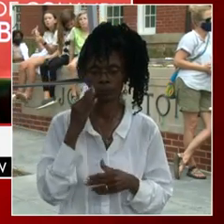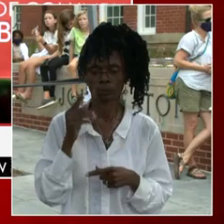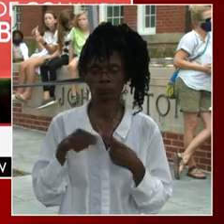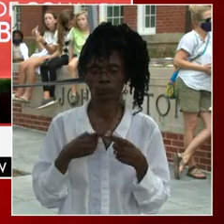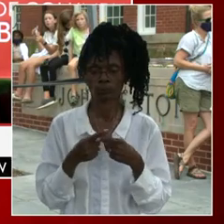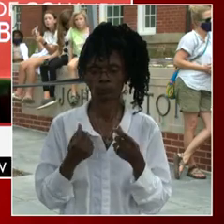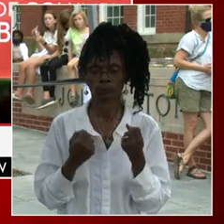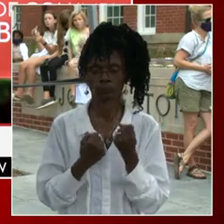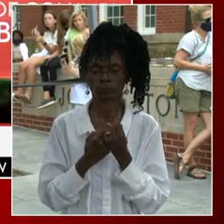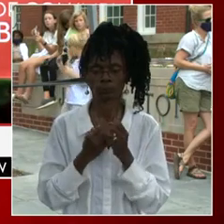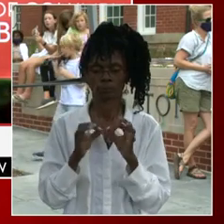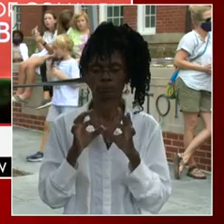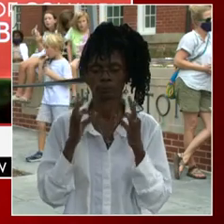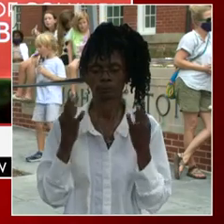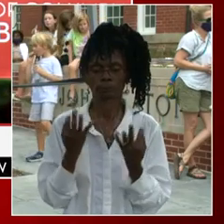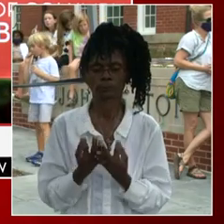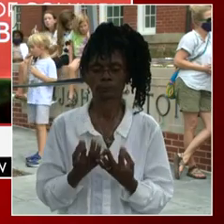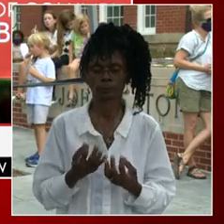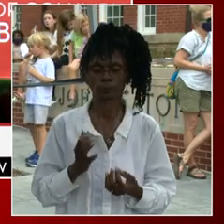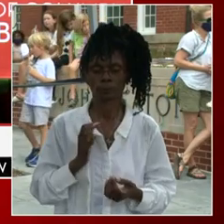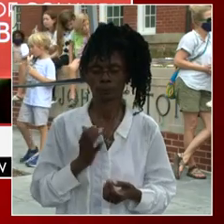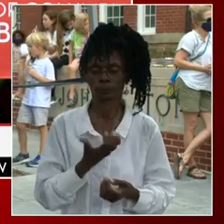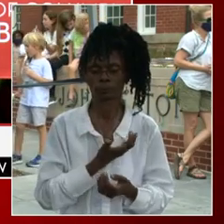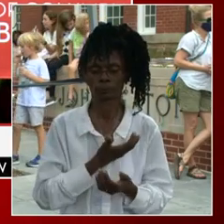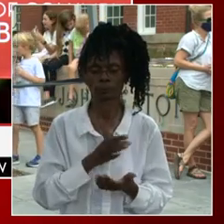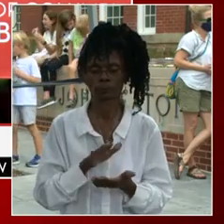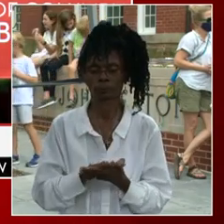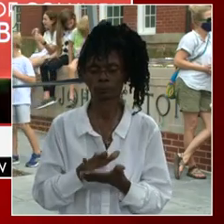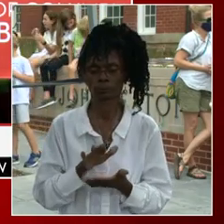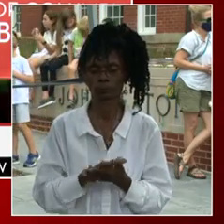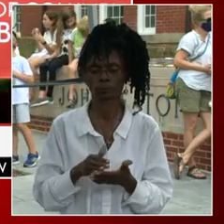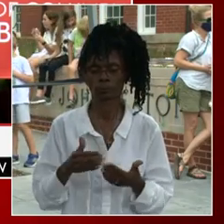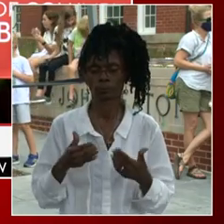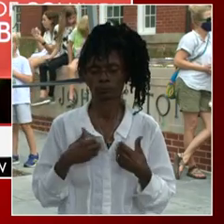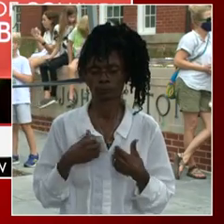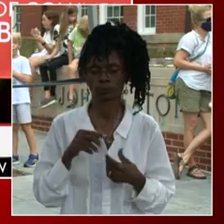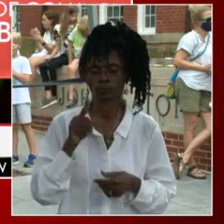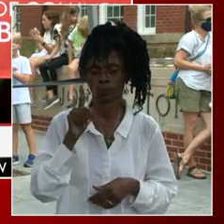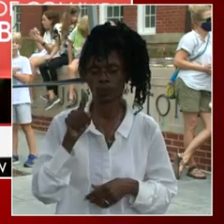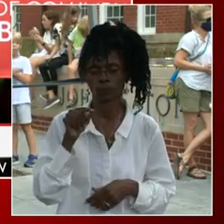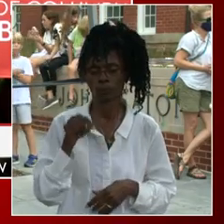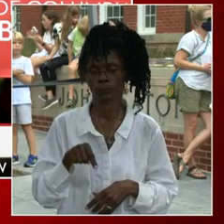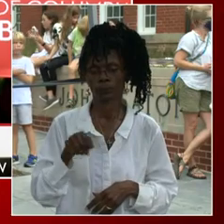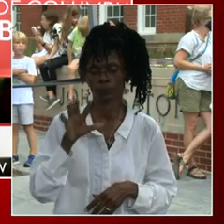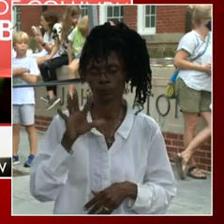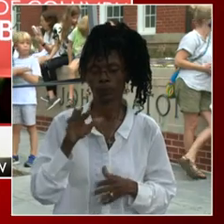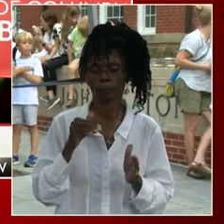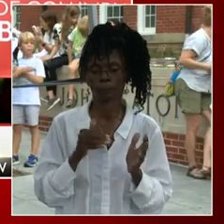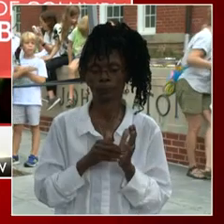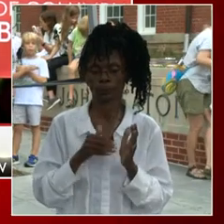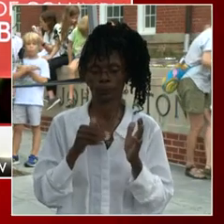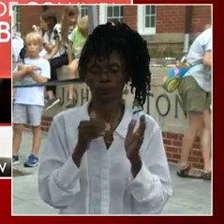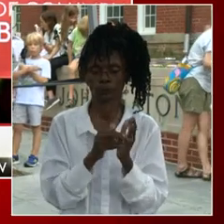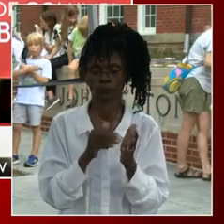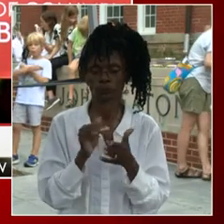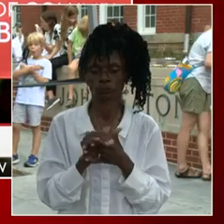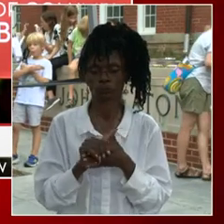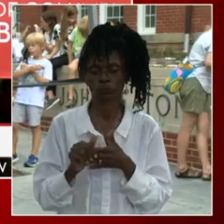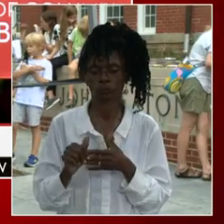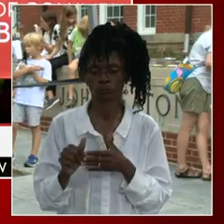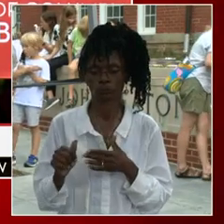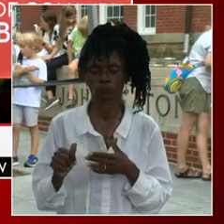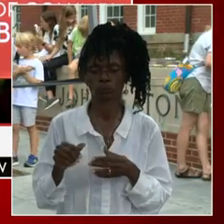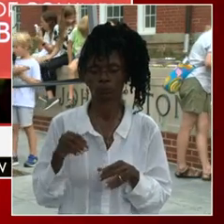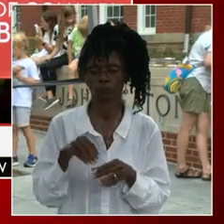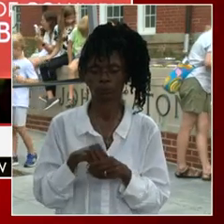facility investments, we have over $1.5 billion in our 5-year facility plan. But this year specifically, we have